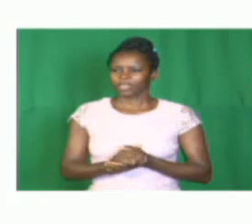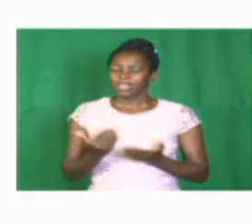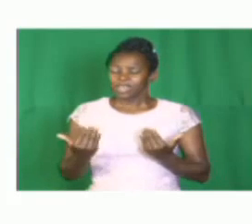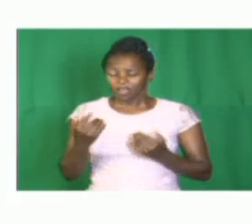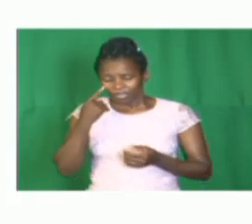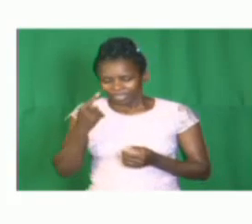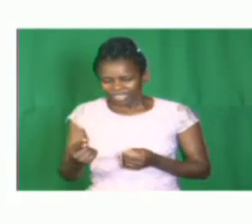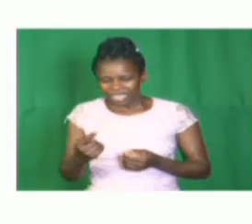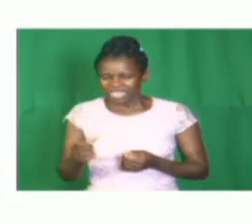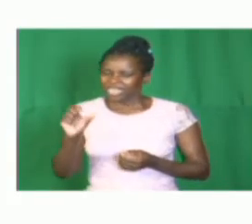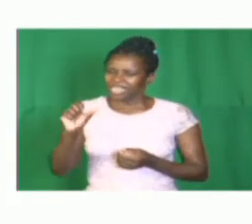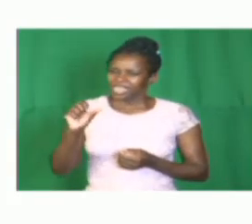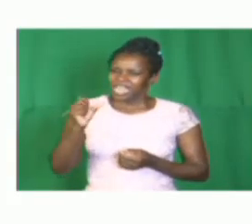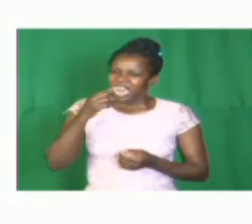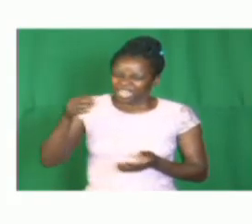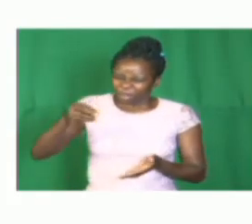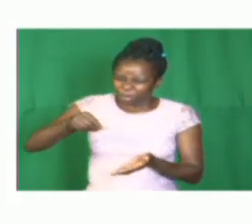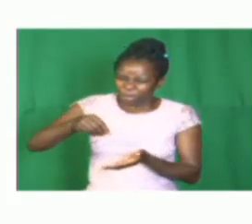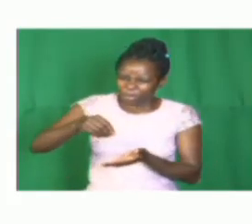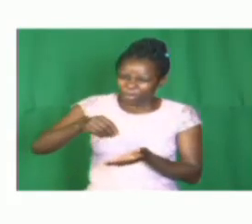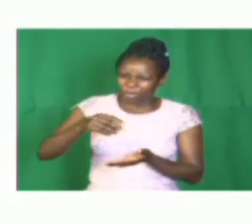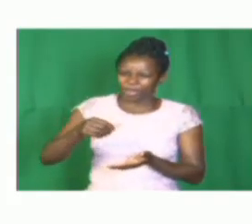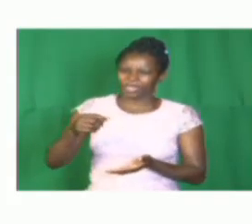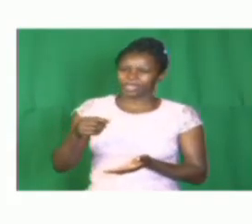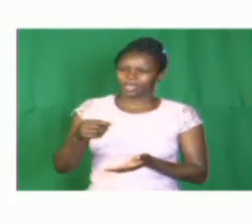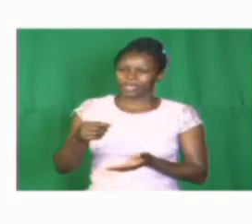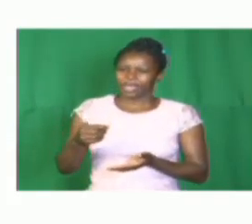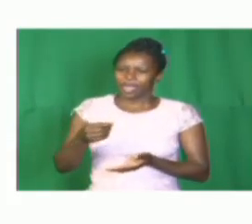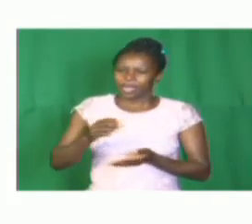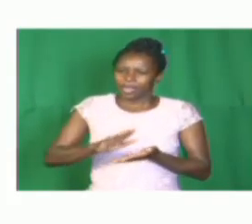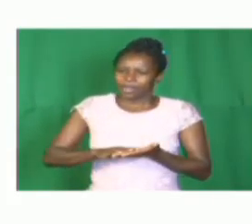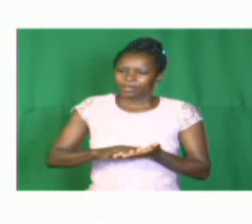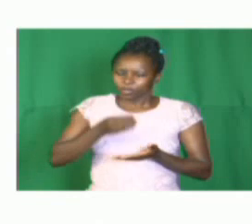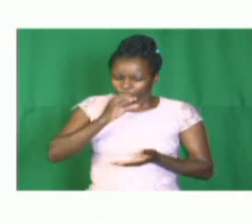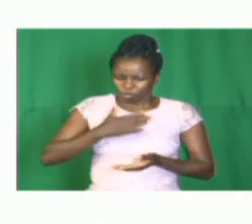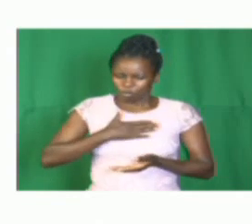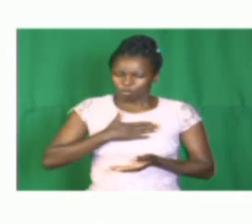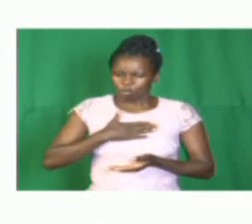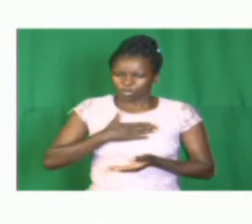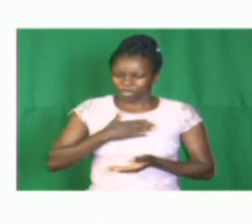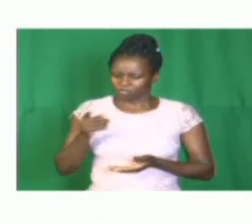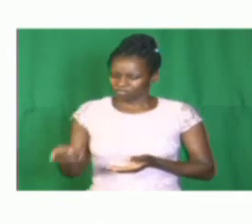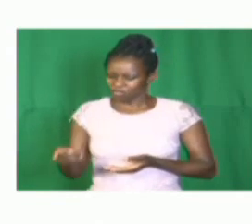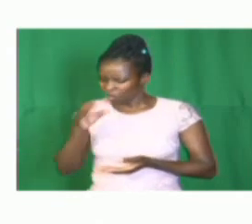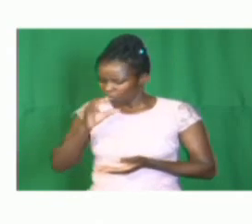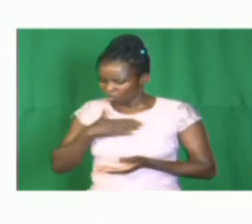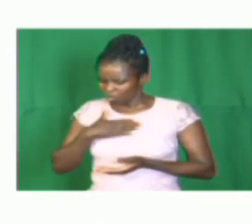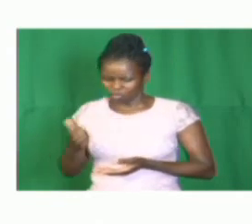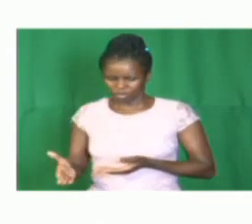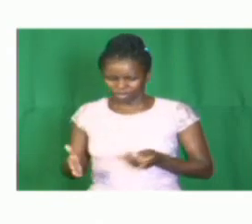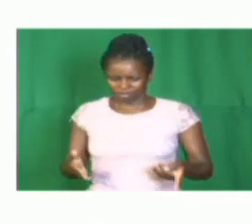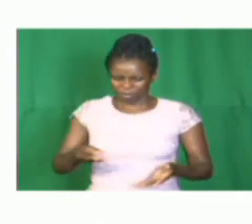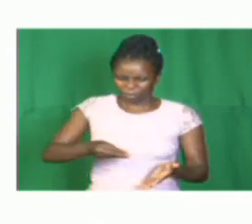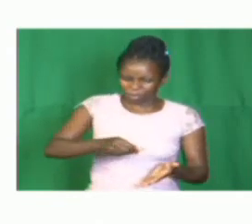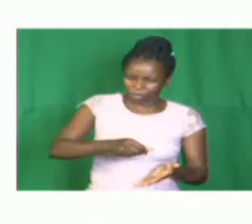water, the example that we gave on sand and water. So this is a mixture whereby we have